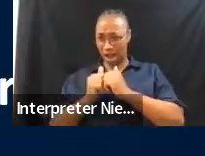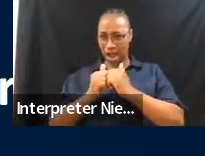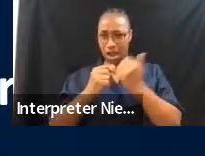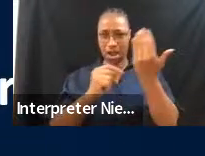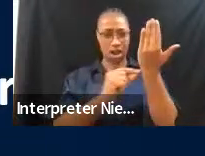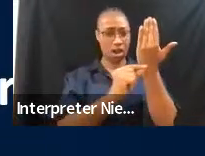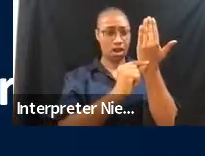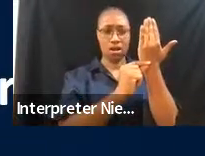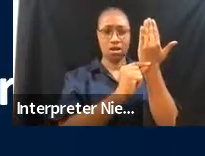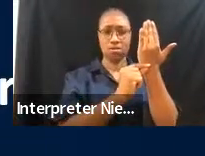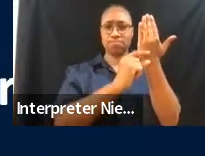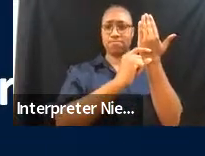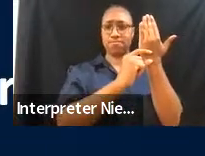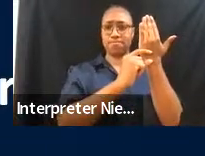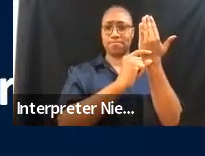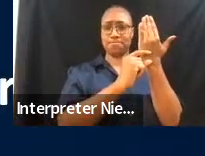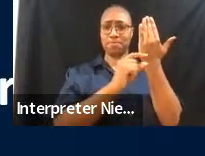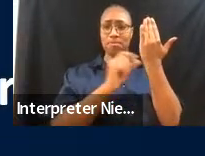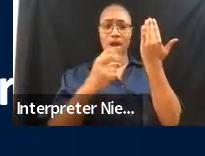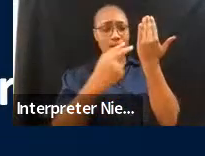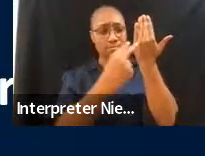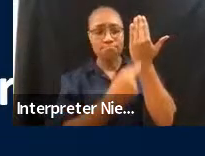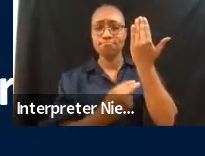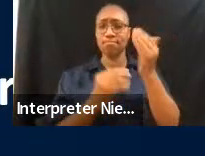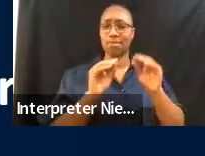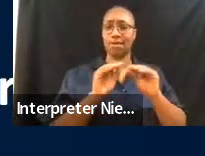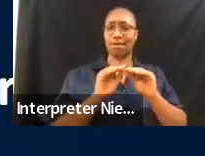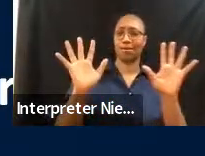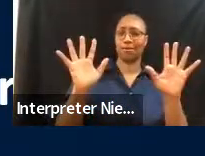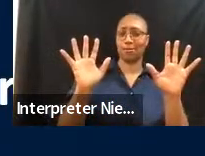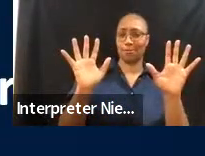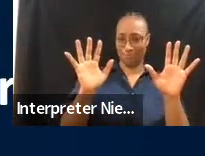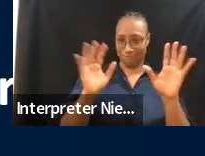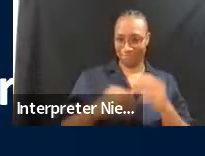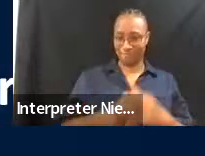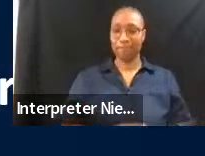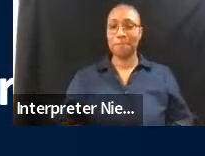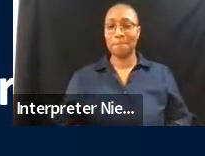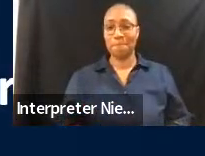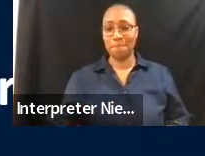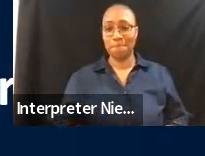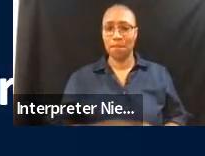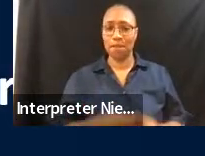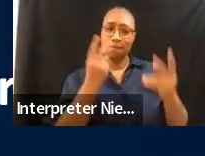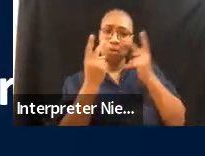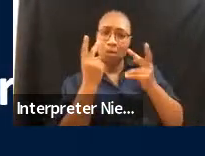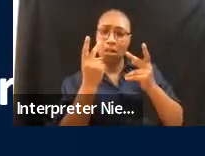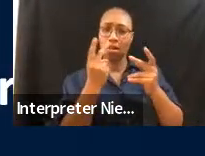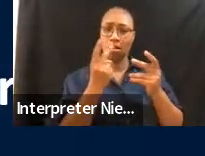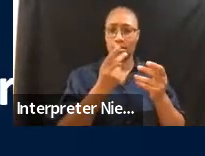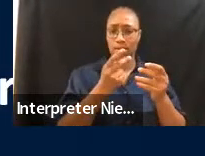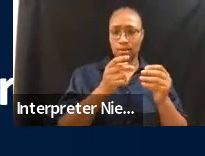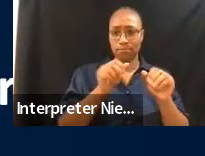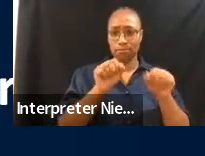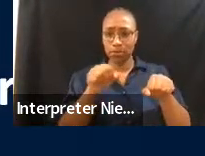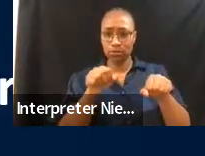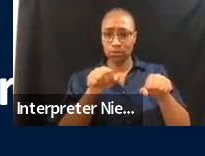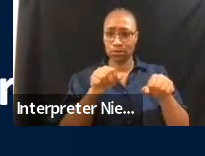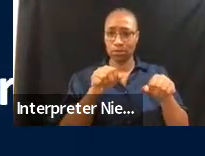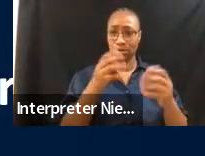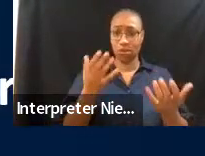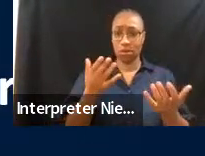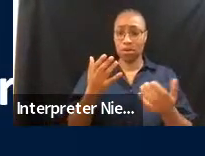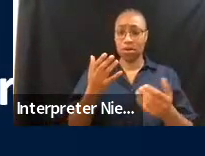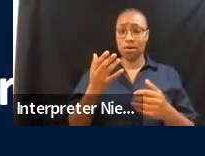are blind or visually impaired. Now, you can find the complete best practice report and recommendations on our